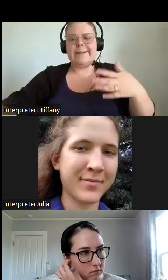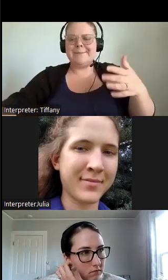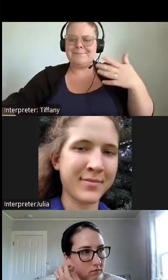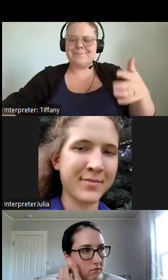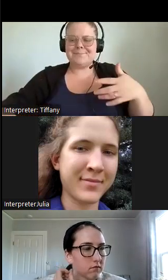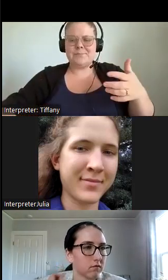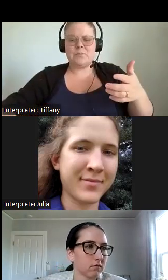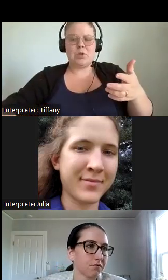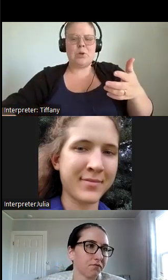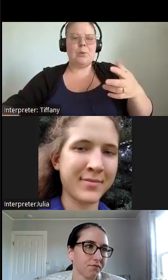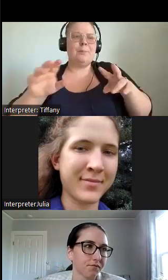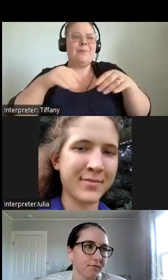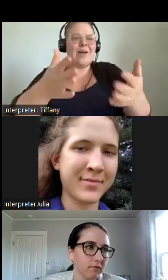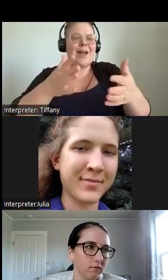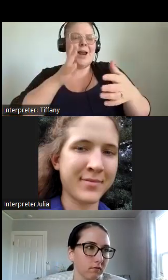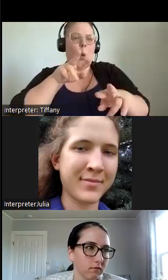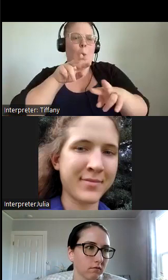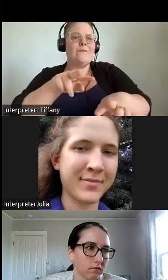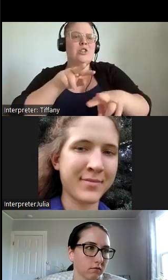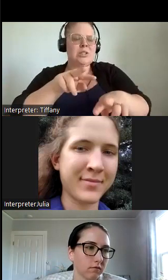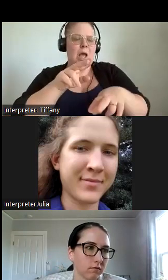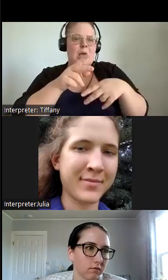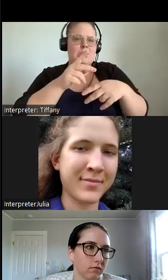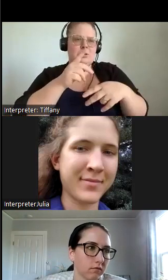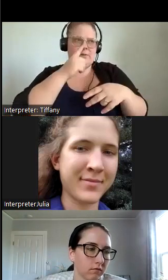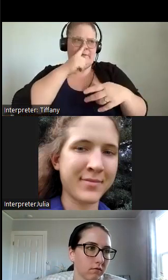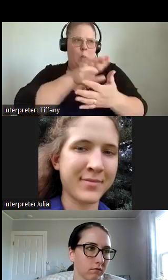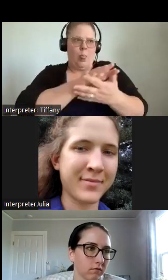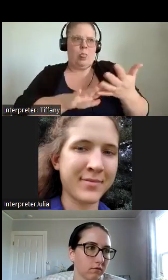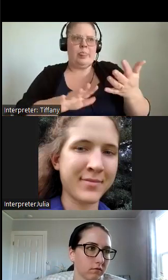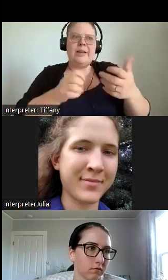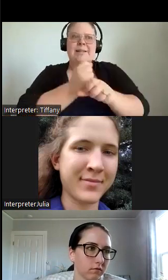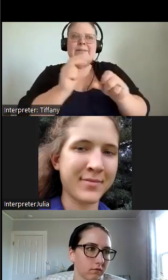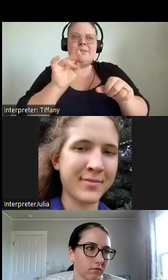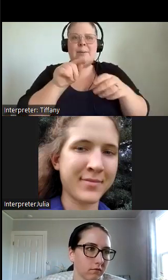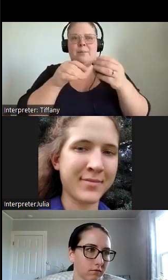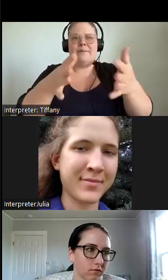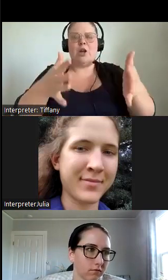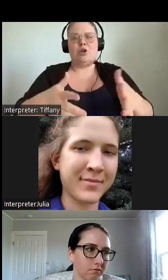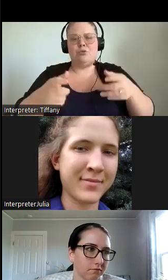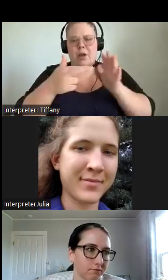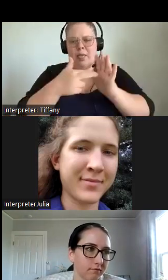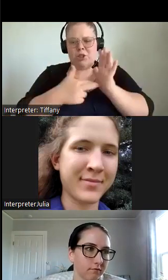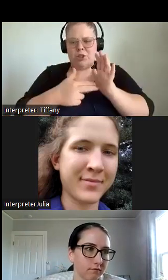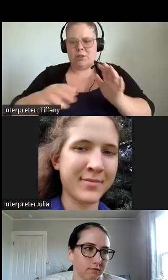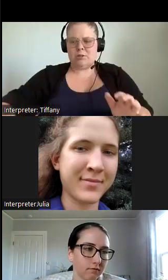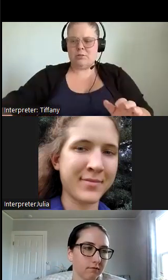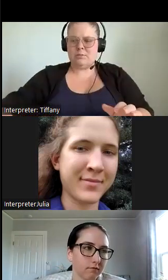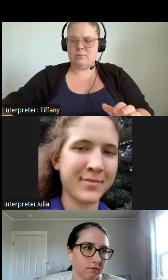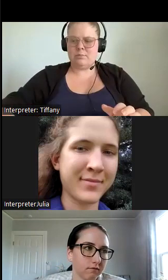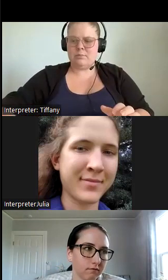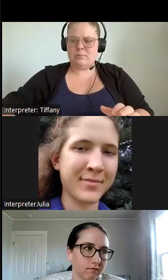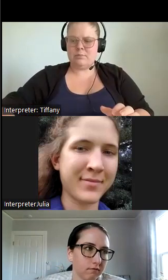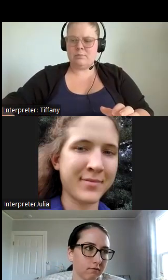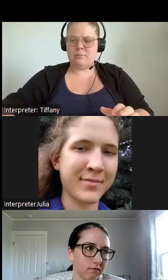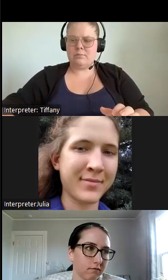providing oversight related to these safety net provider regulations, so that we can then issue that approval,